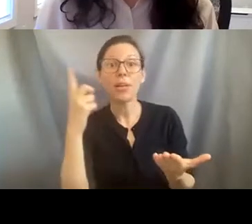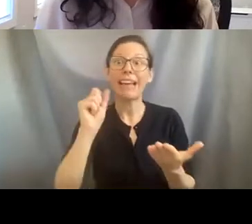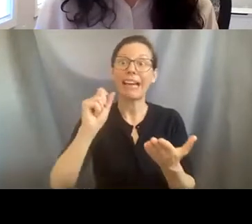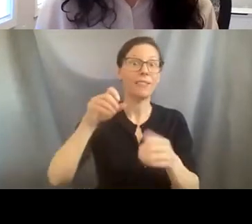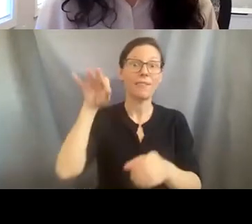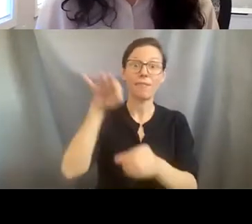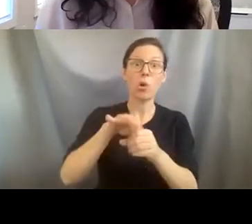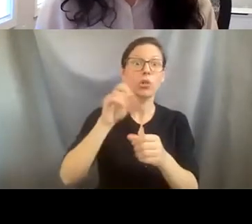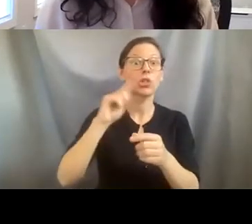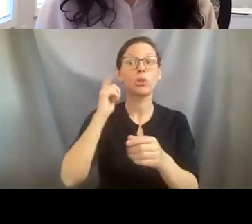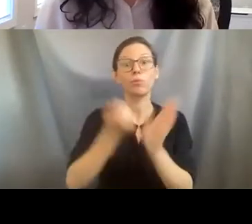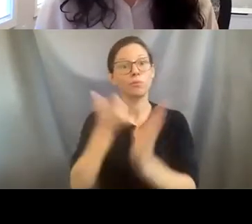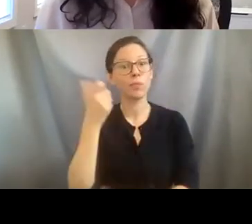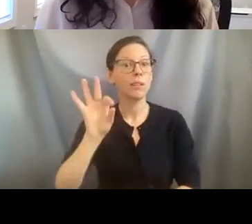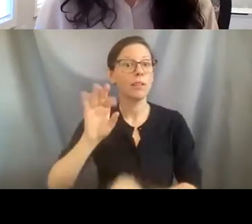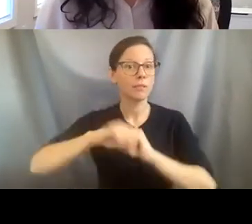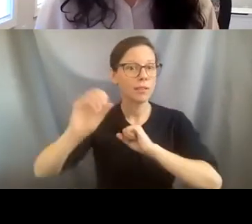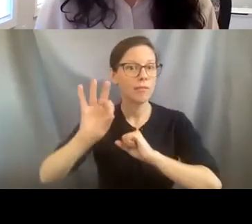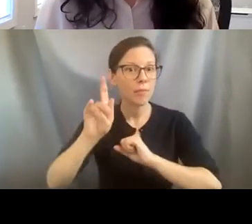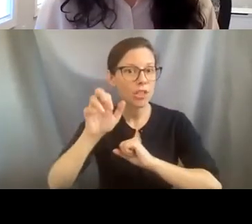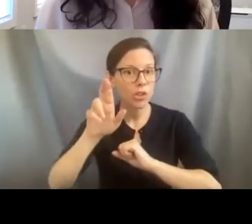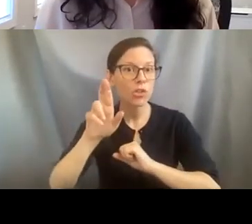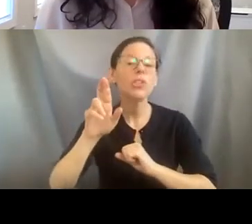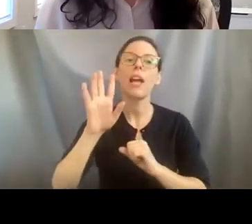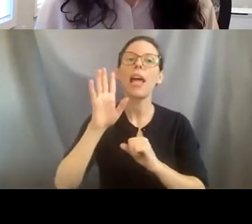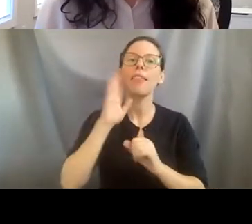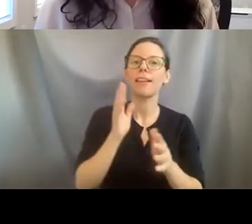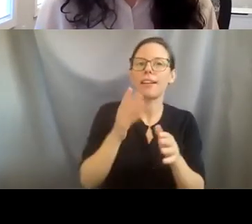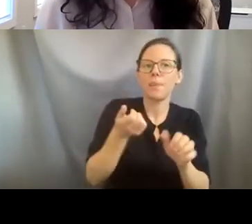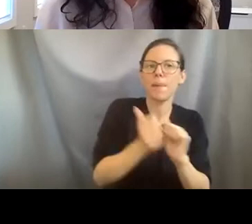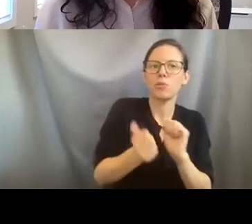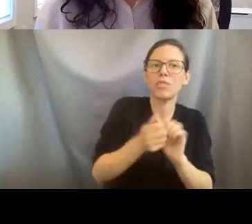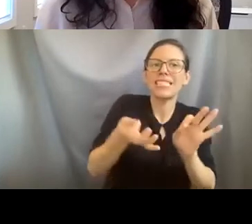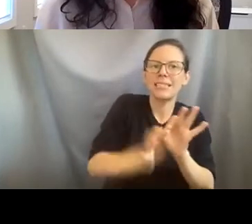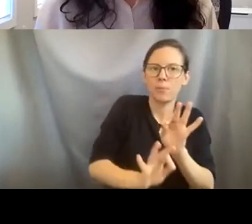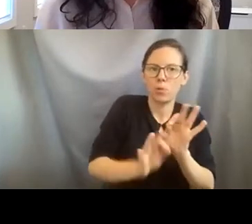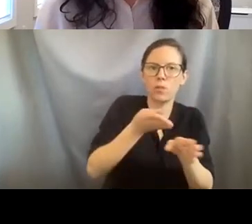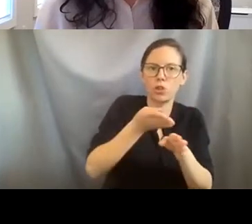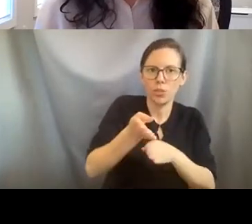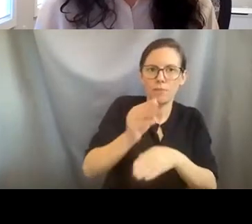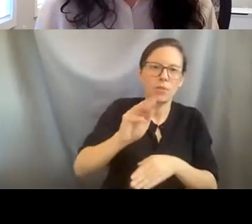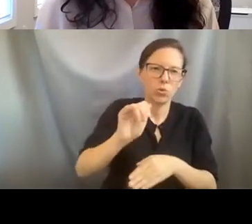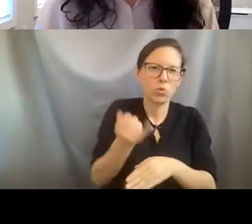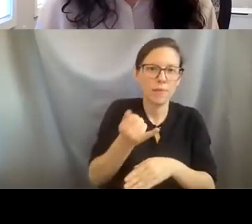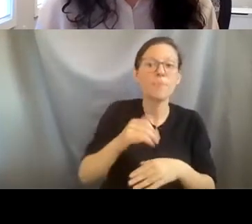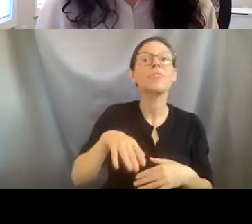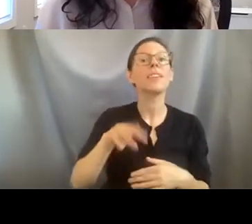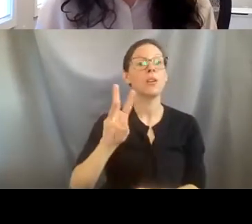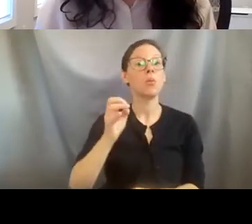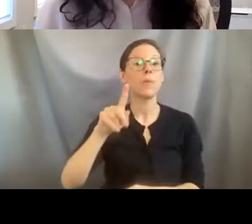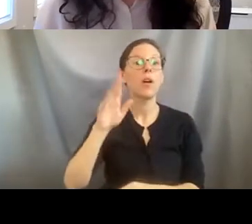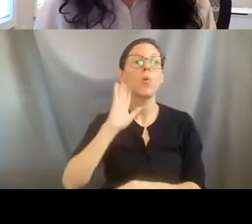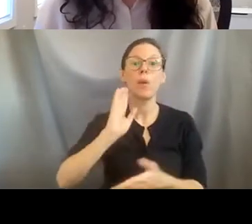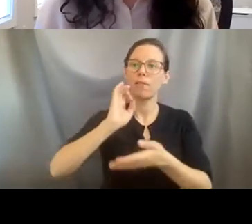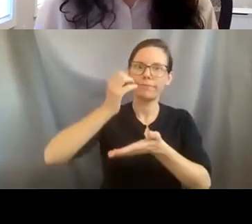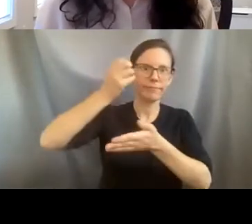WIPA would codify the protections of Roe. We must keep the pressure on at the federal level and